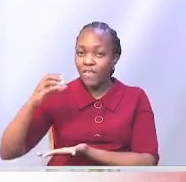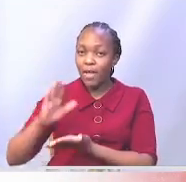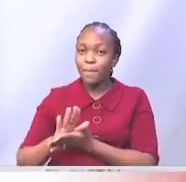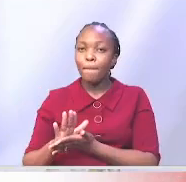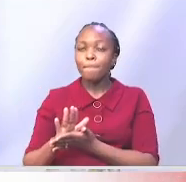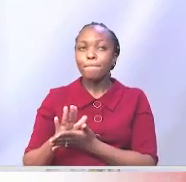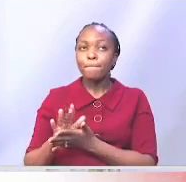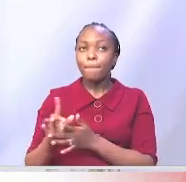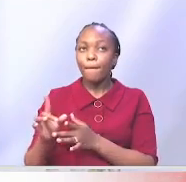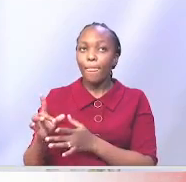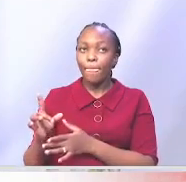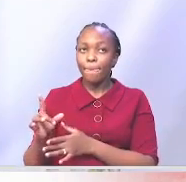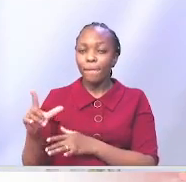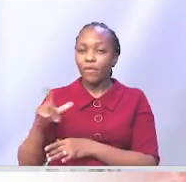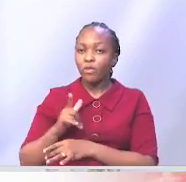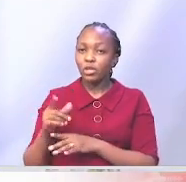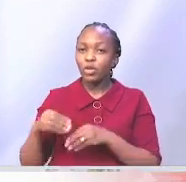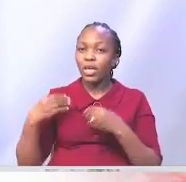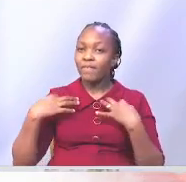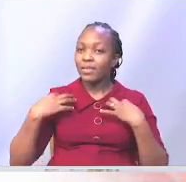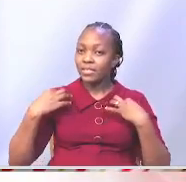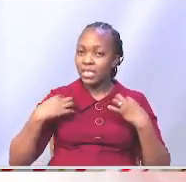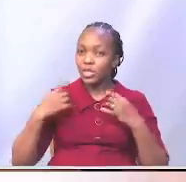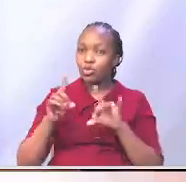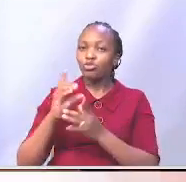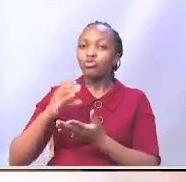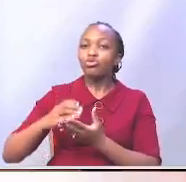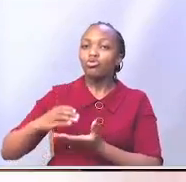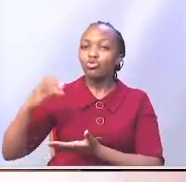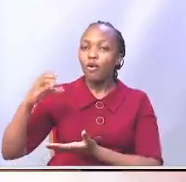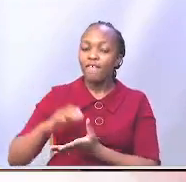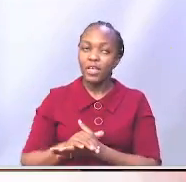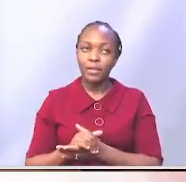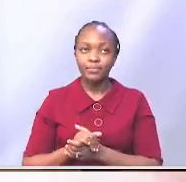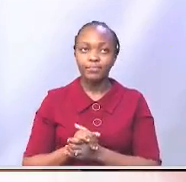the jersey and the trophy as well. The inaugural